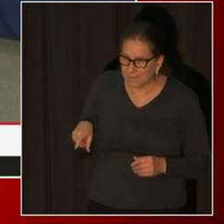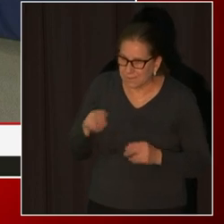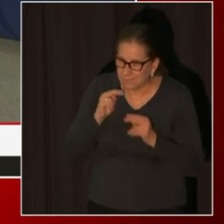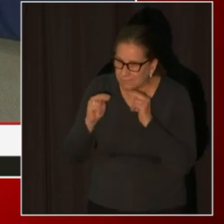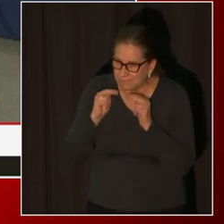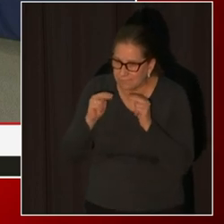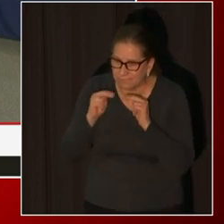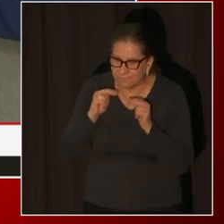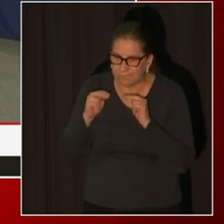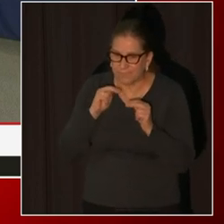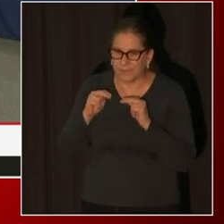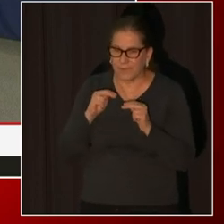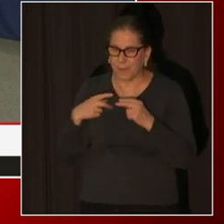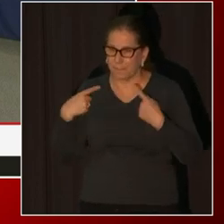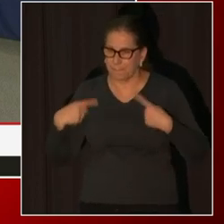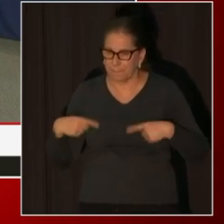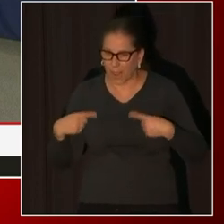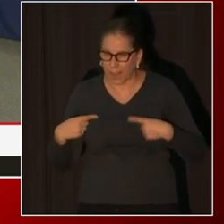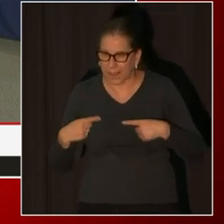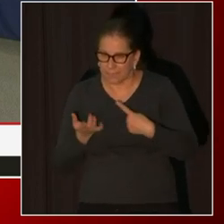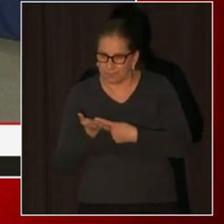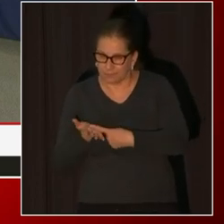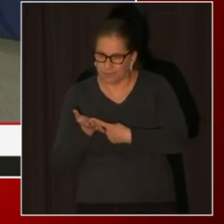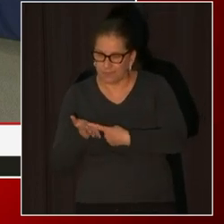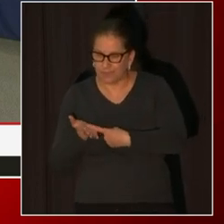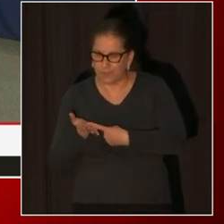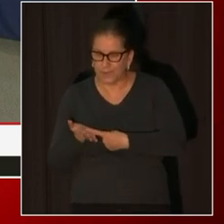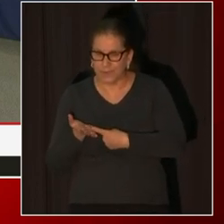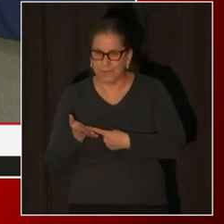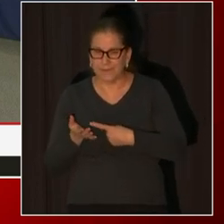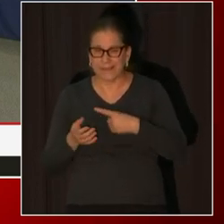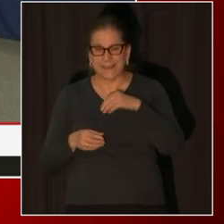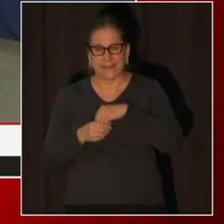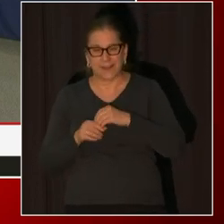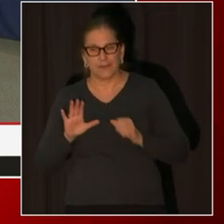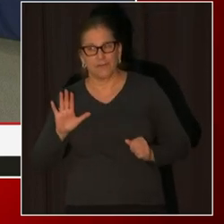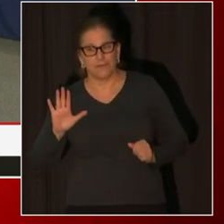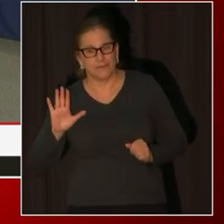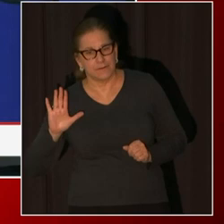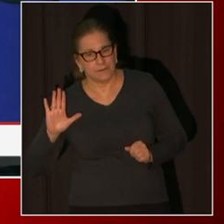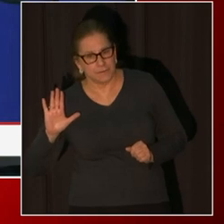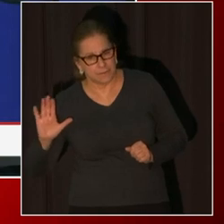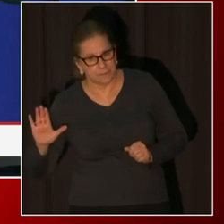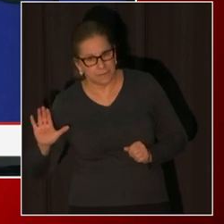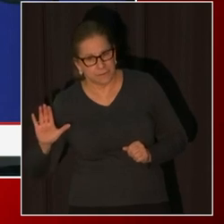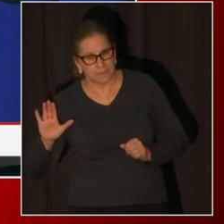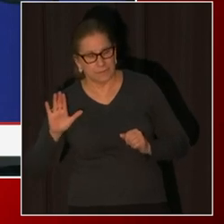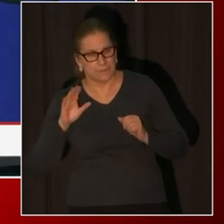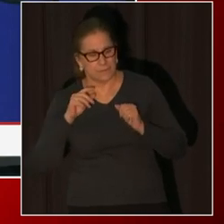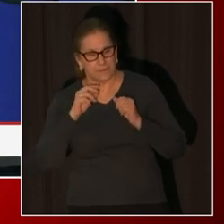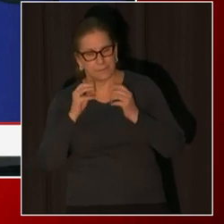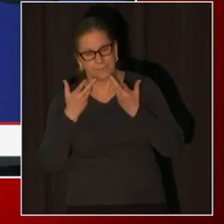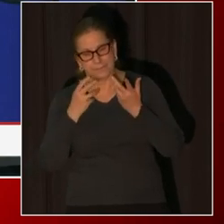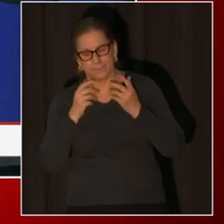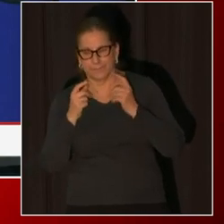be reflected in their collective bargaining agreement with the district as to what that COLA